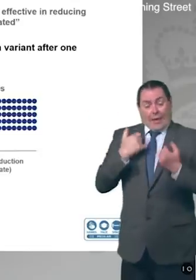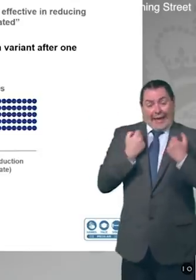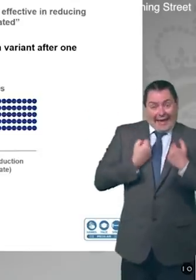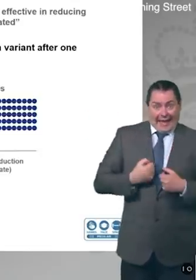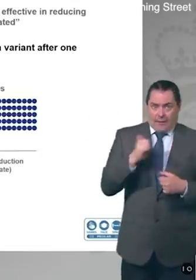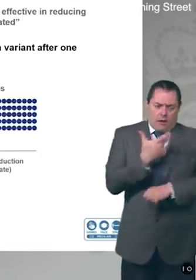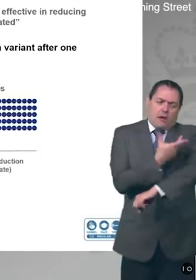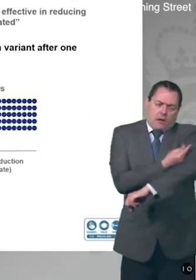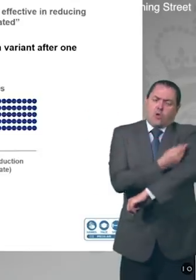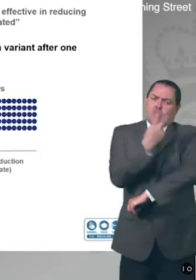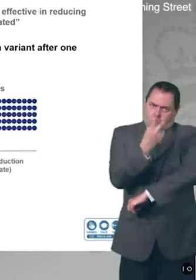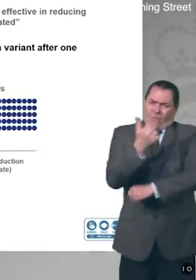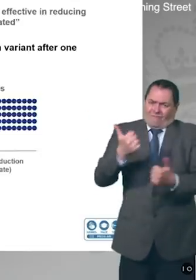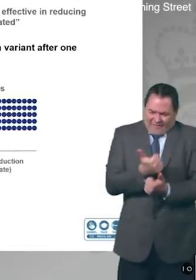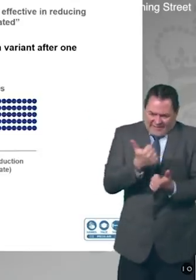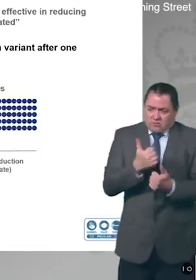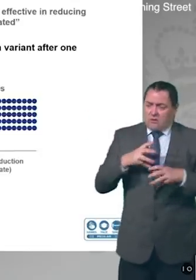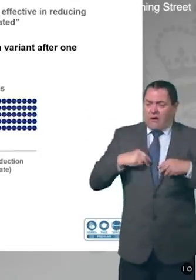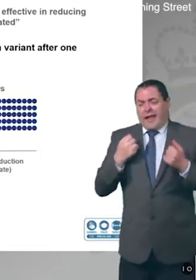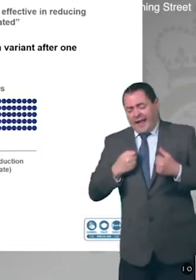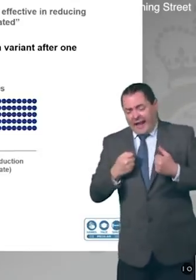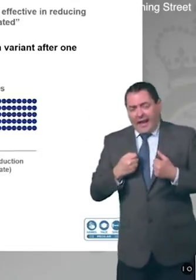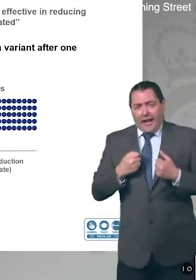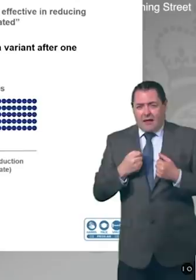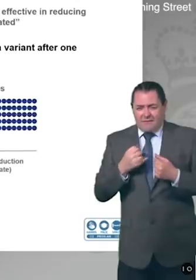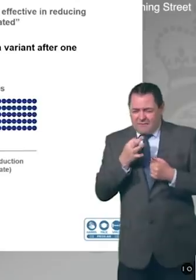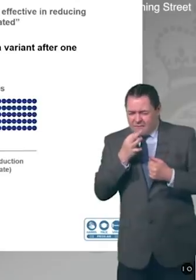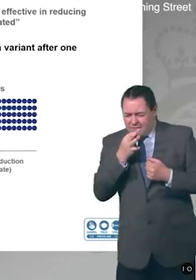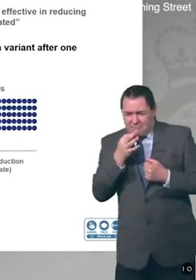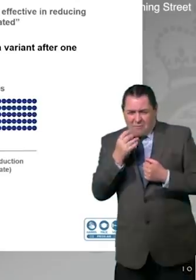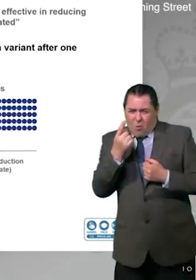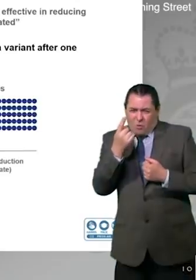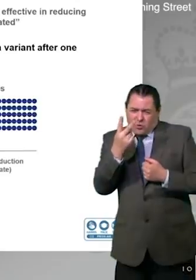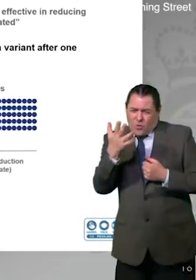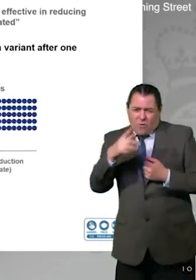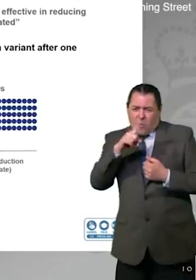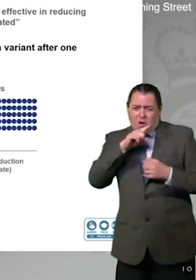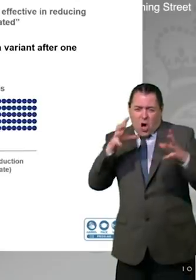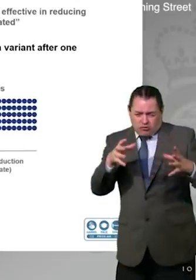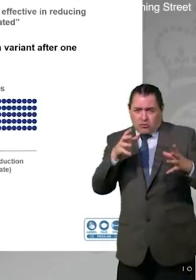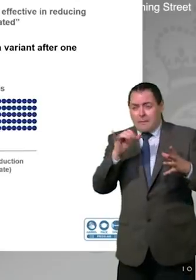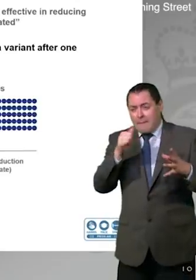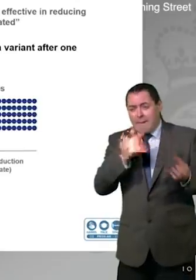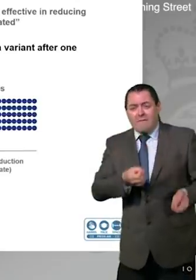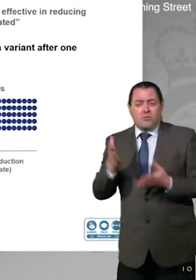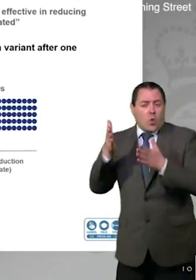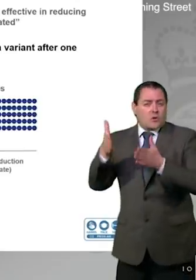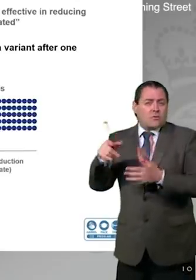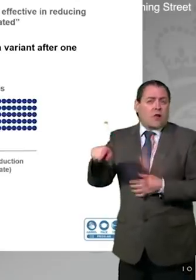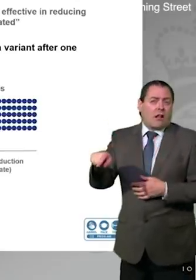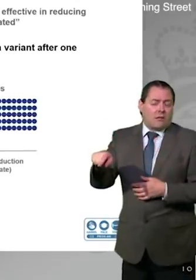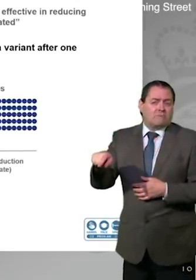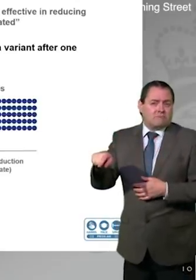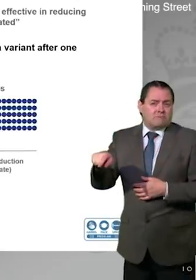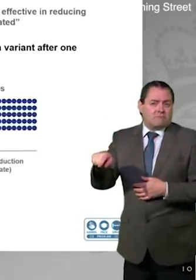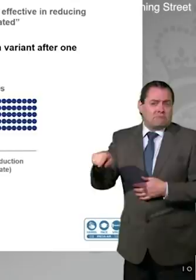after these. Again, it reinforces the absolute need to get the second dose of the vaccine. So in terms of